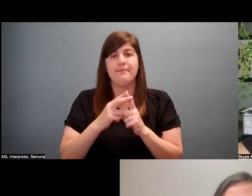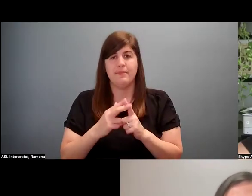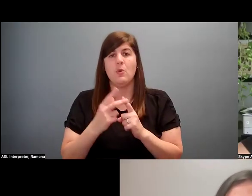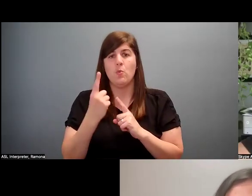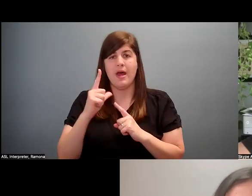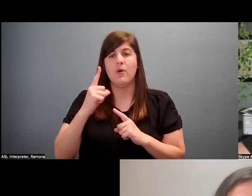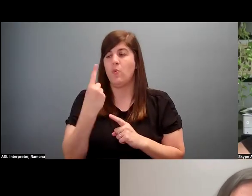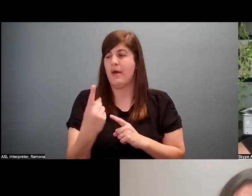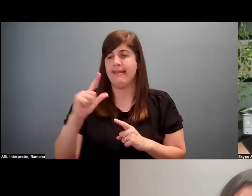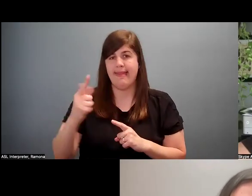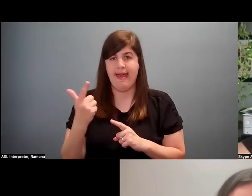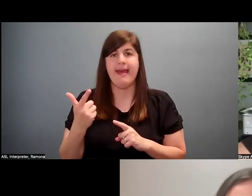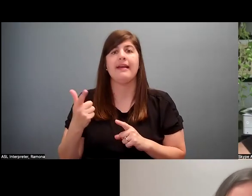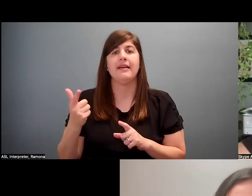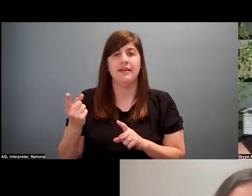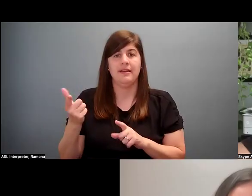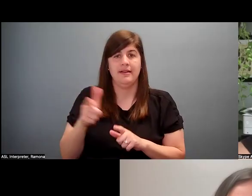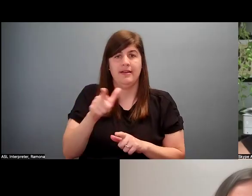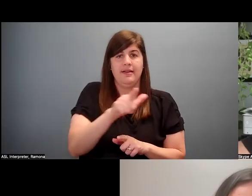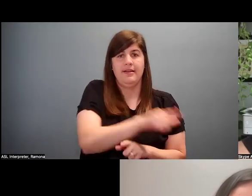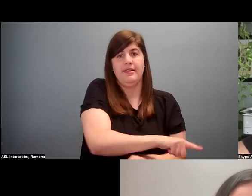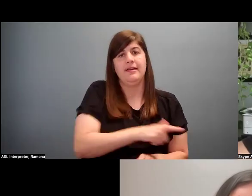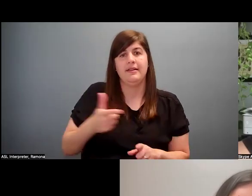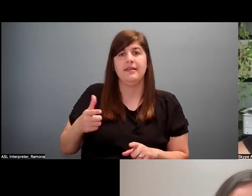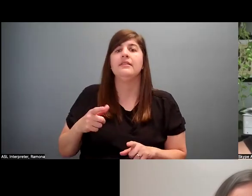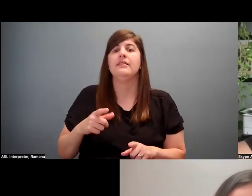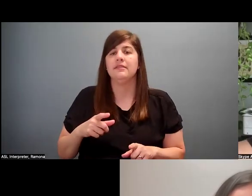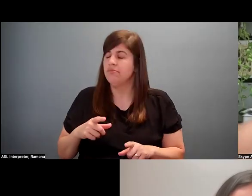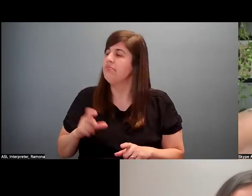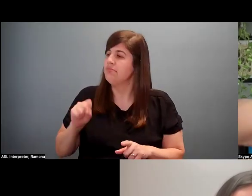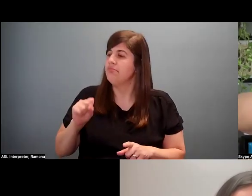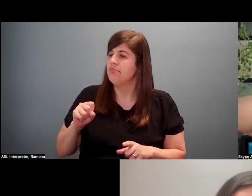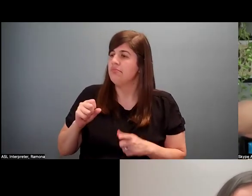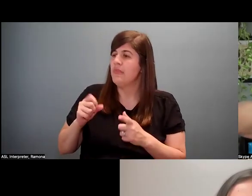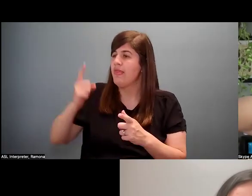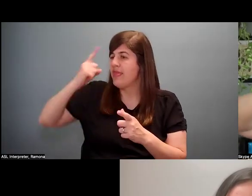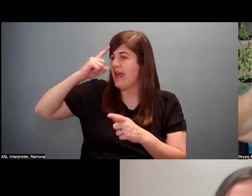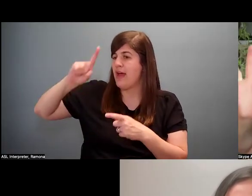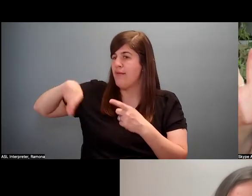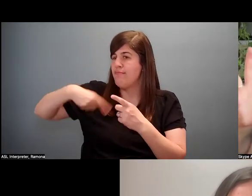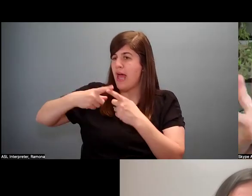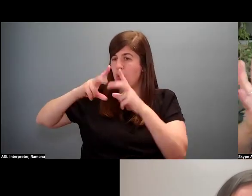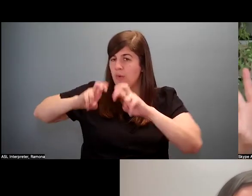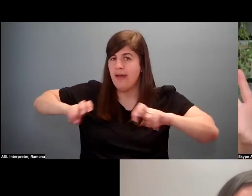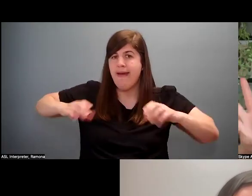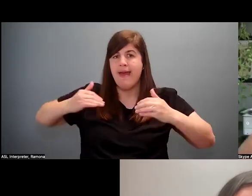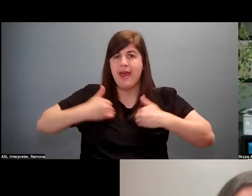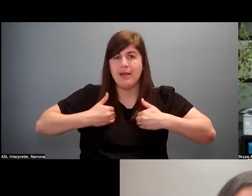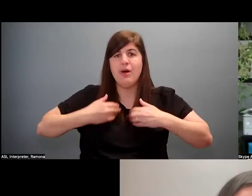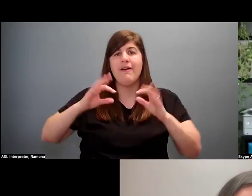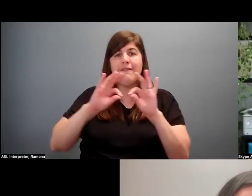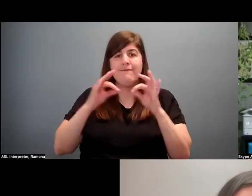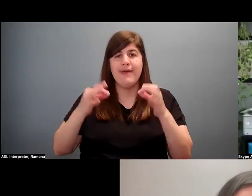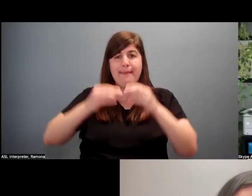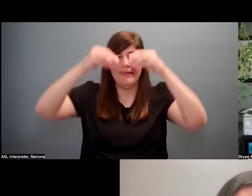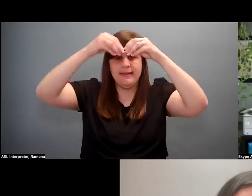other. Yeah. Um, Yeah, phylogenetically, which is to say, like when you look at like the animal family tree of